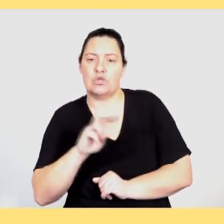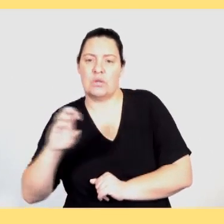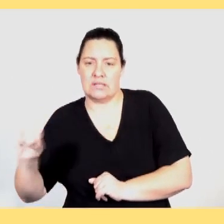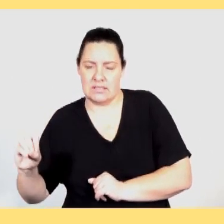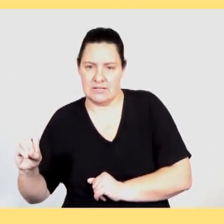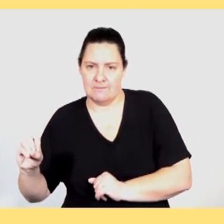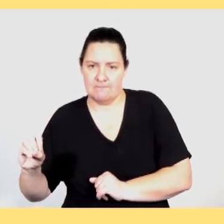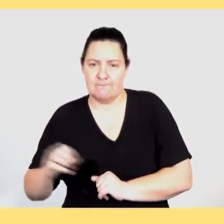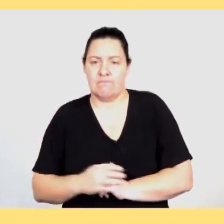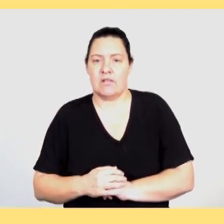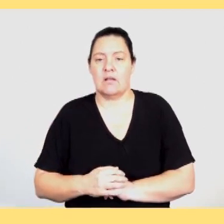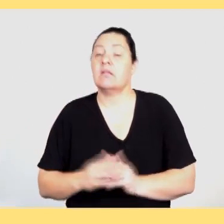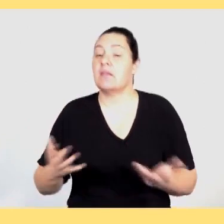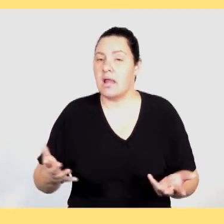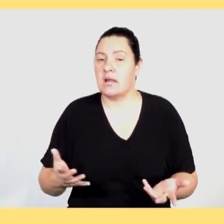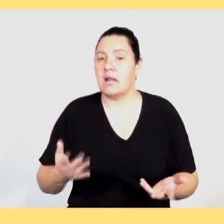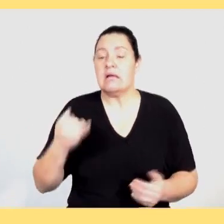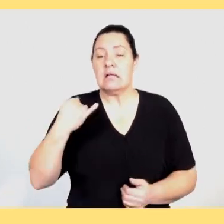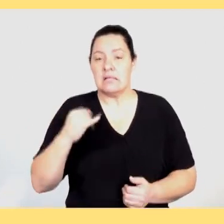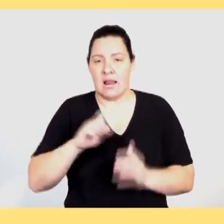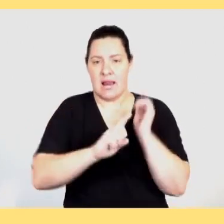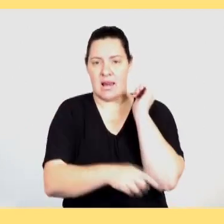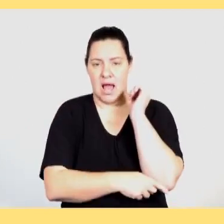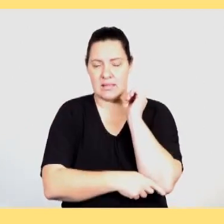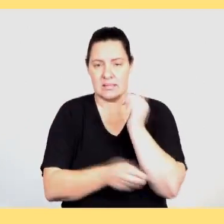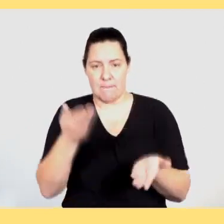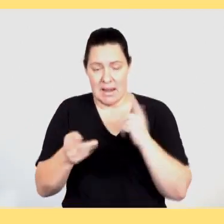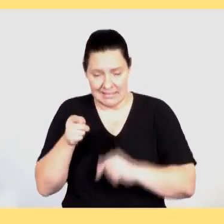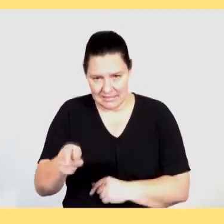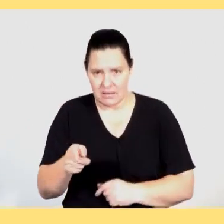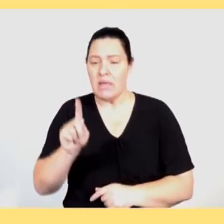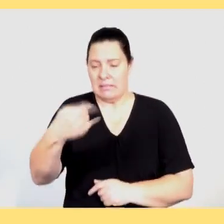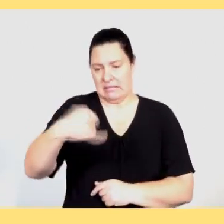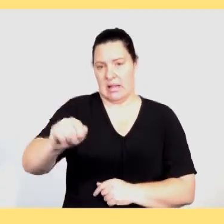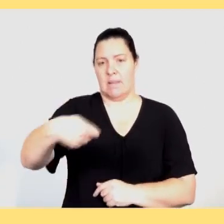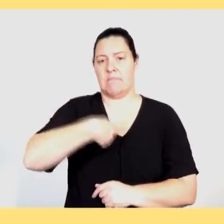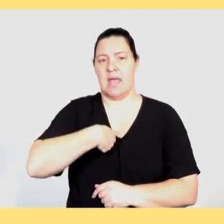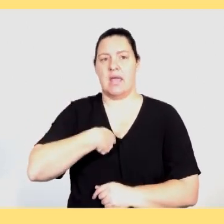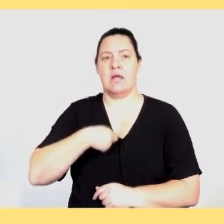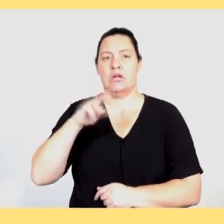a minus 1,200, and then at the end, they owe us